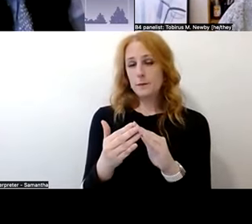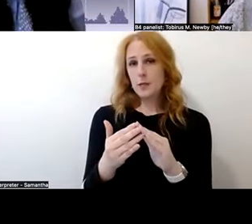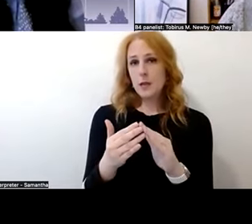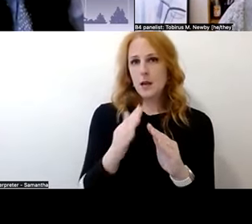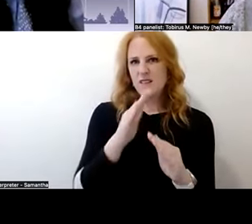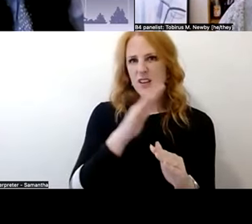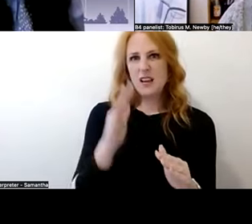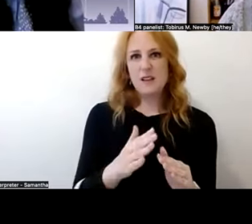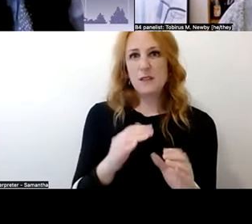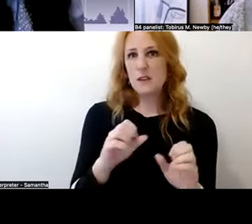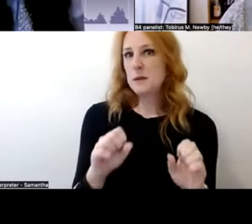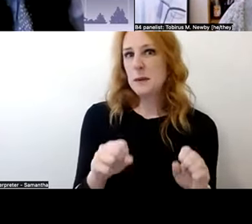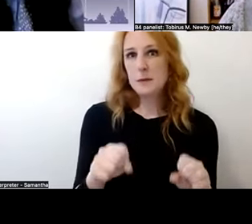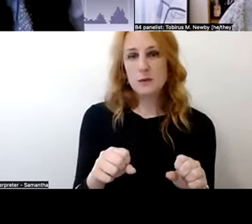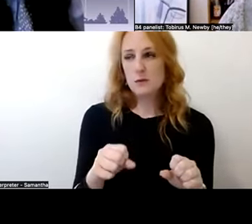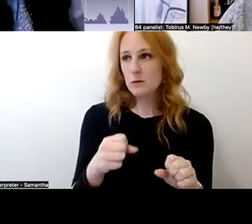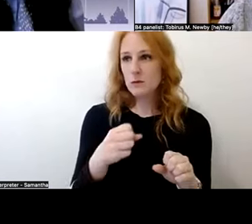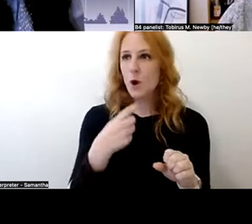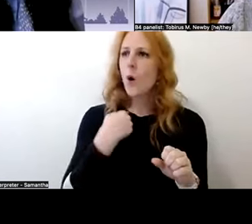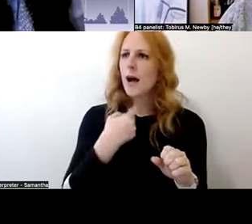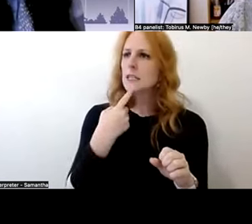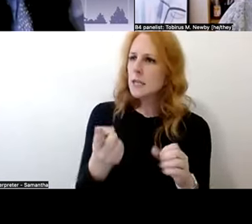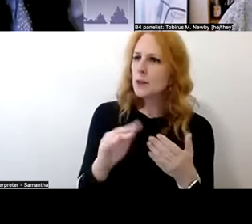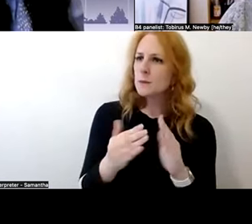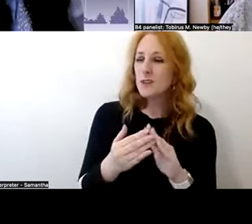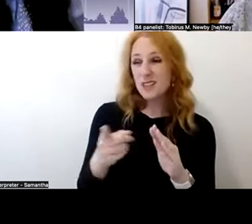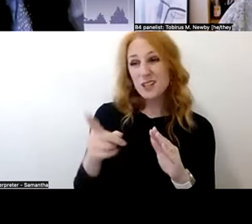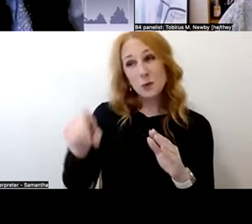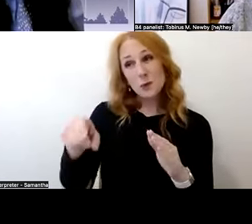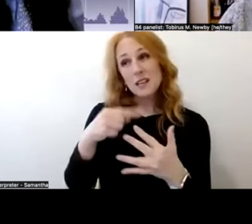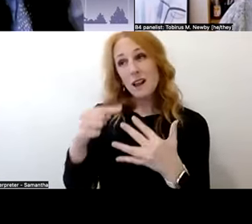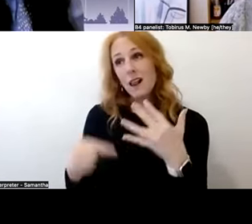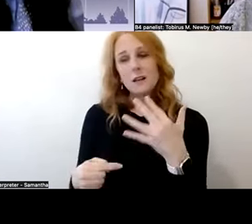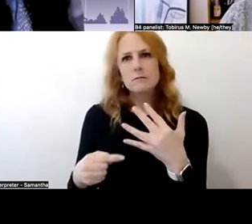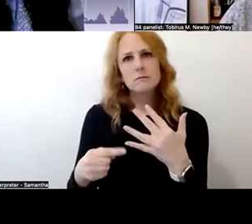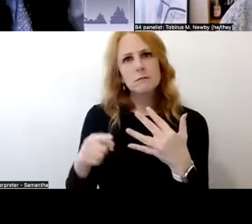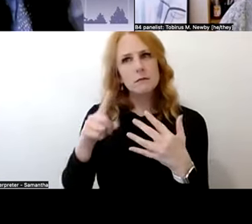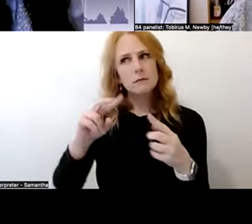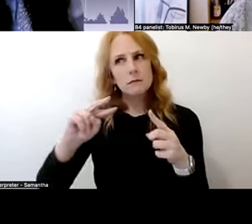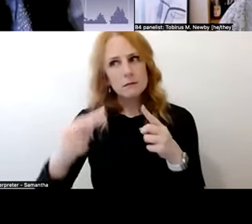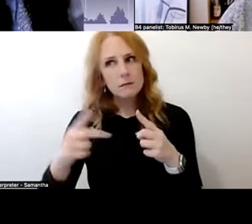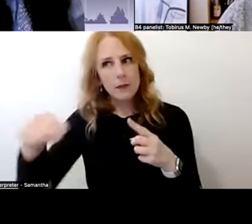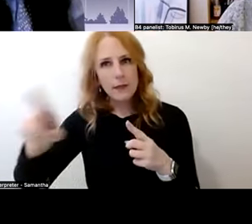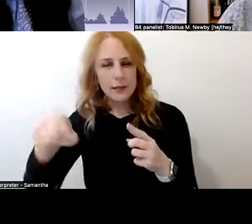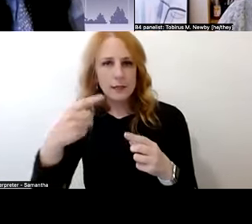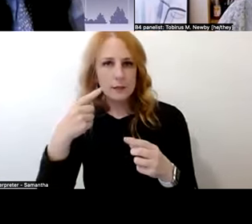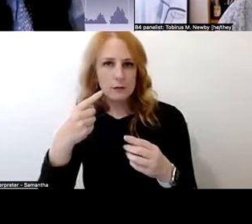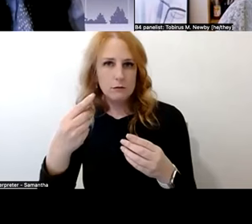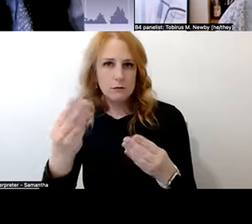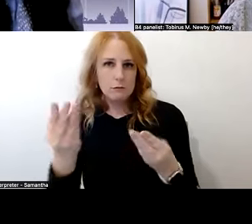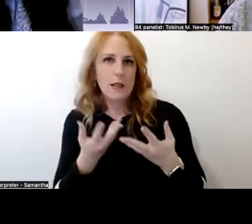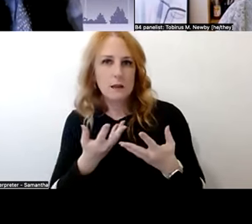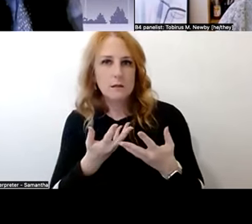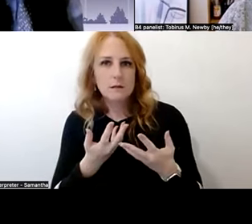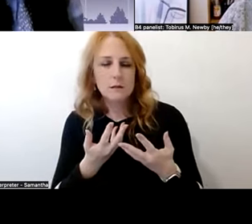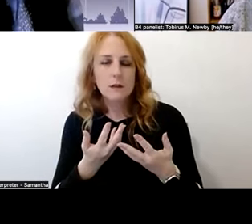community going to be able to tell a community what is best for them and what they need to feel safe and to feel cared for. But